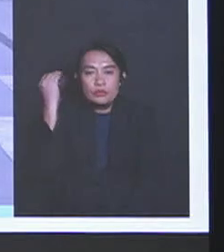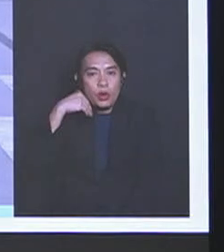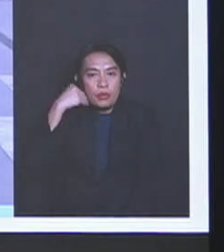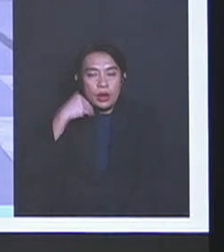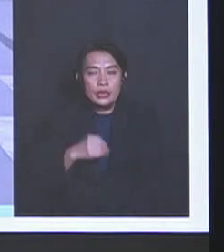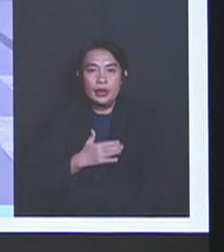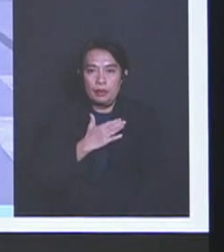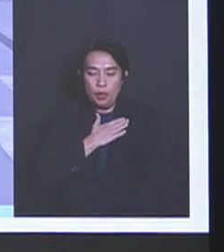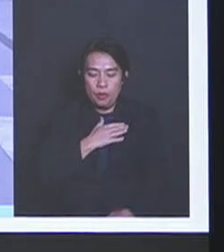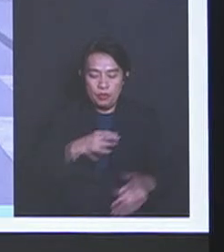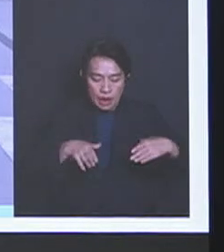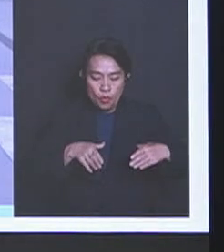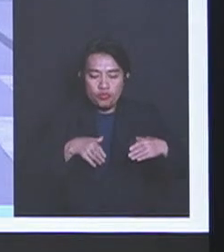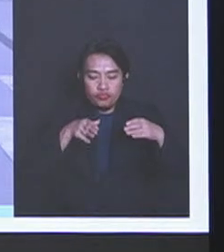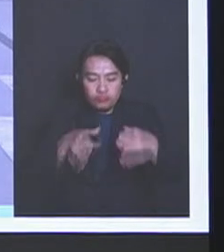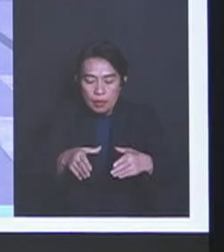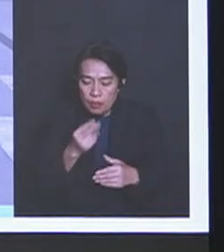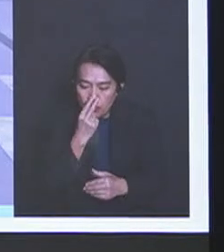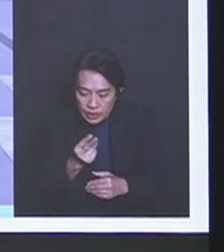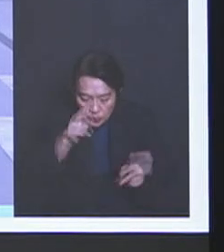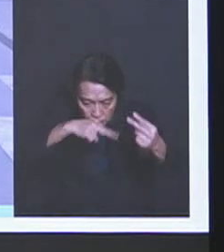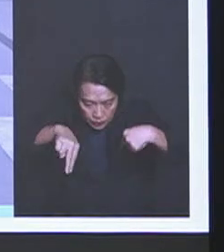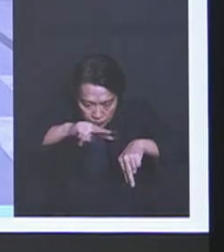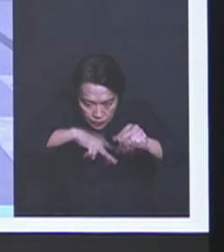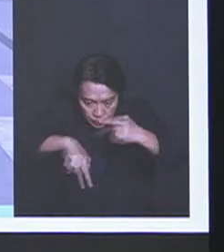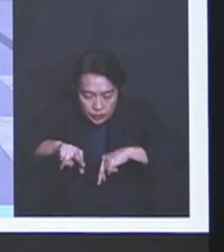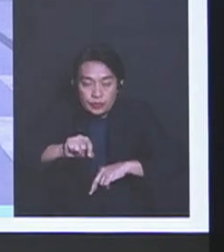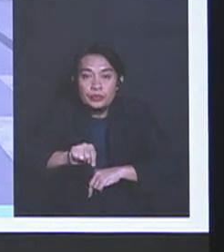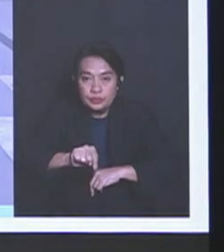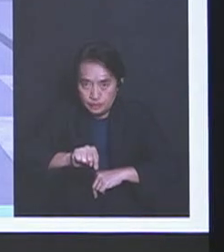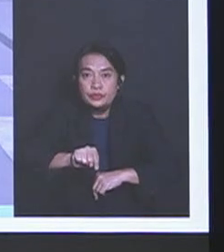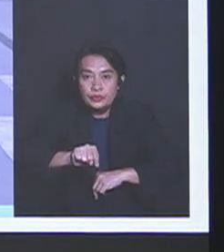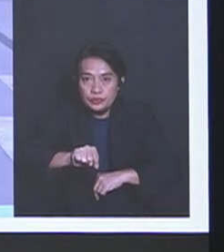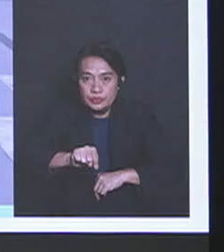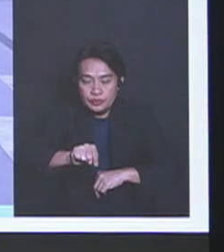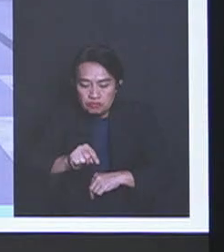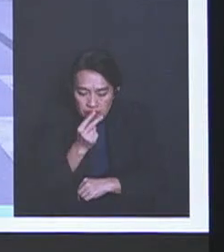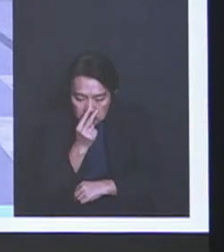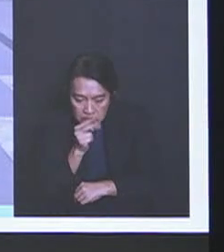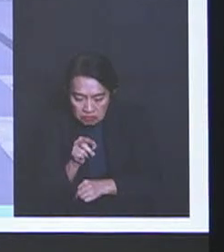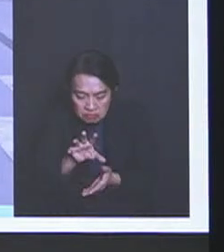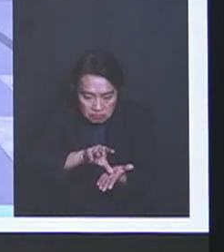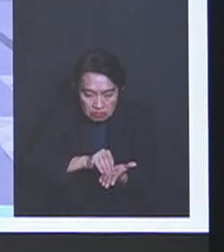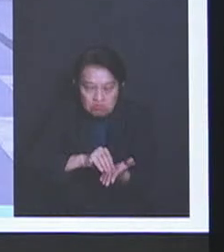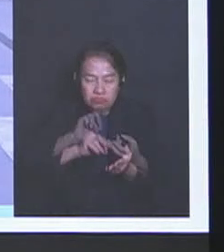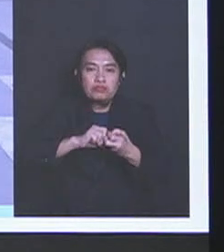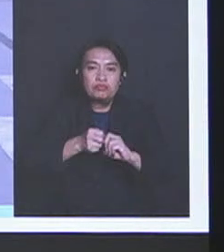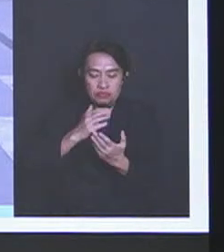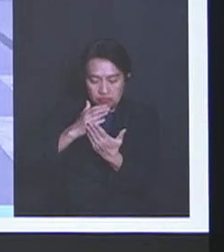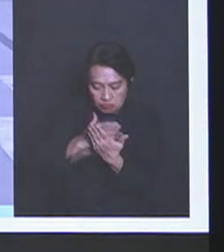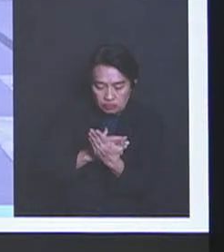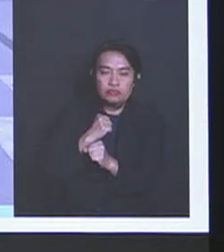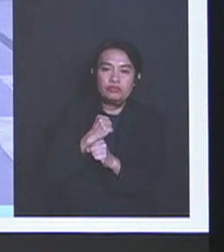that the problem is on the table. Sometimes problem is not on the table. Maybe sometimes